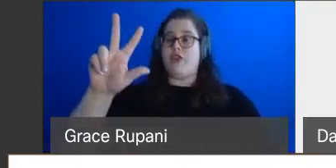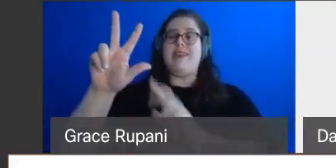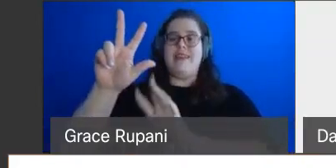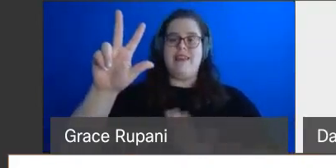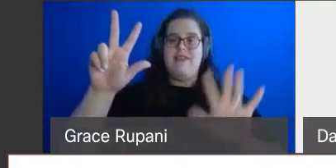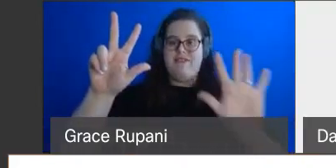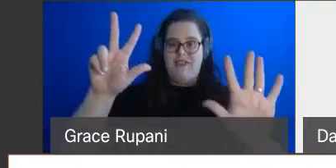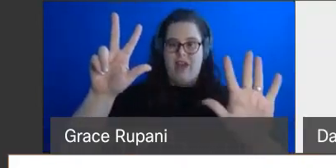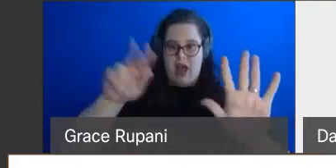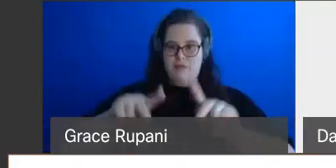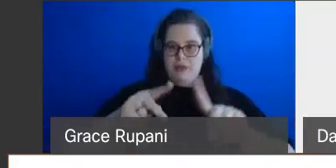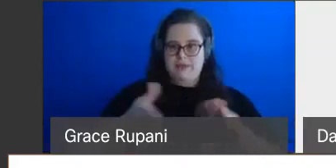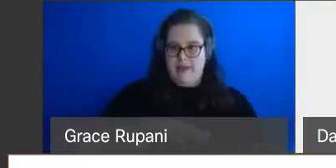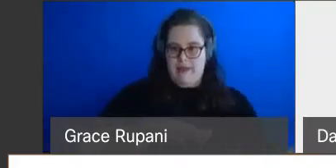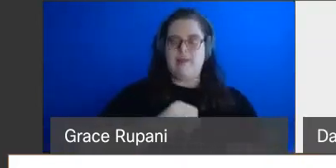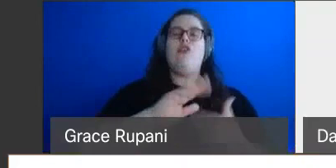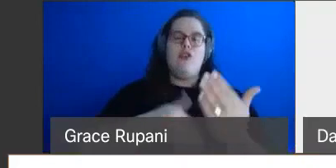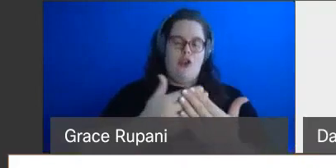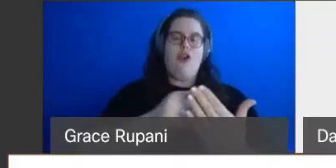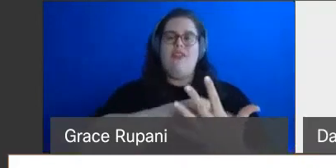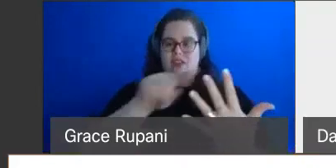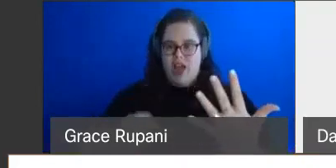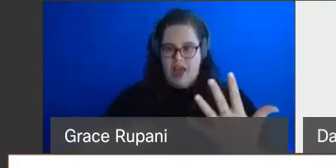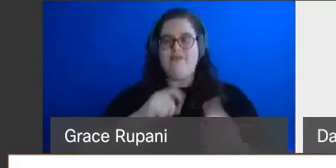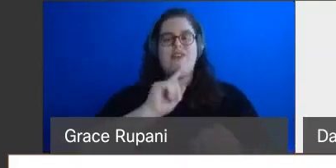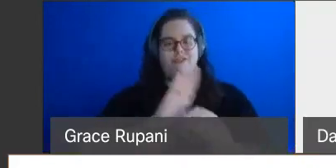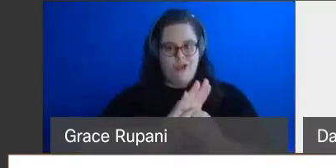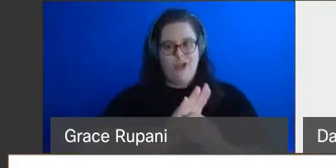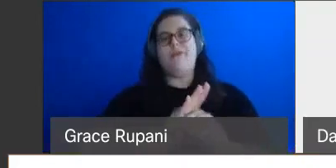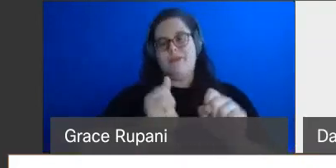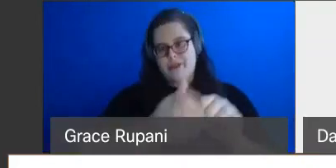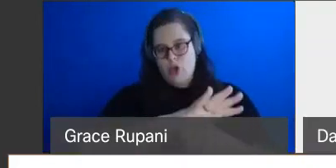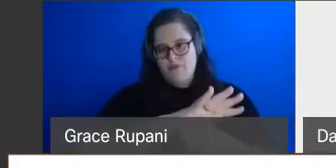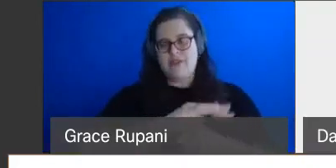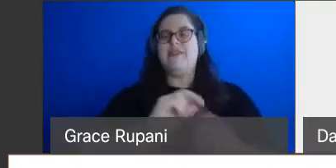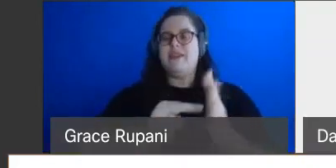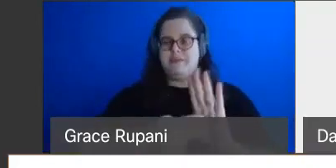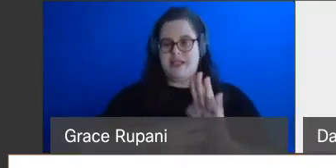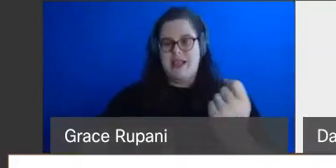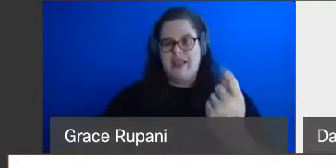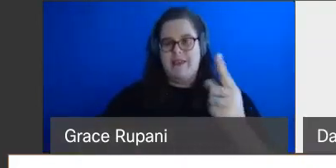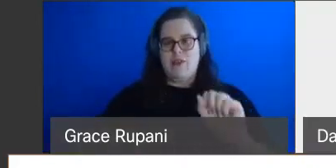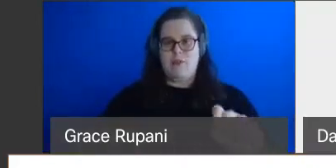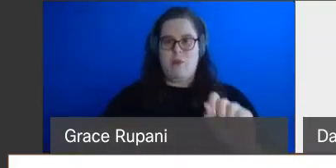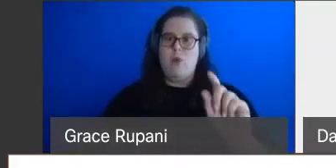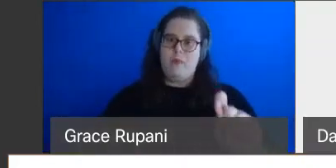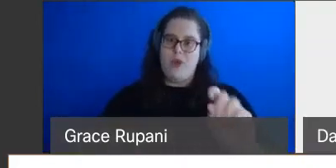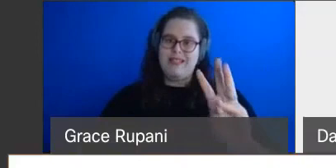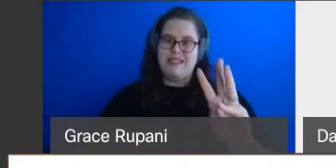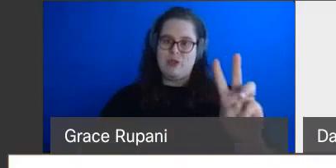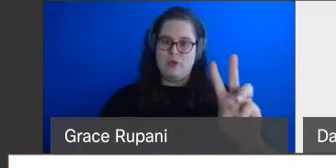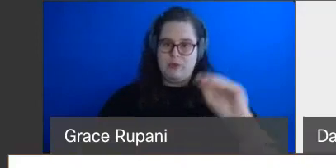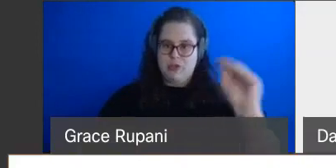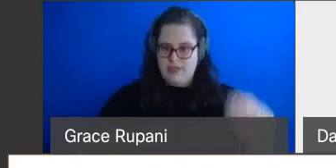5 were confirmed as COVID, which would be 11.62%. In residential